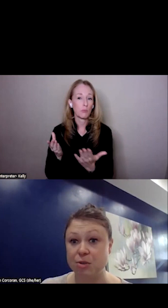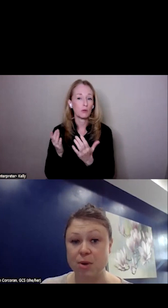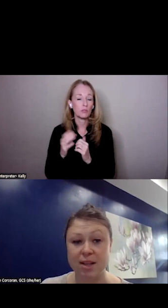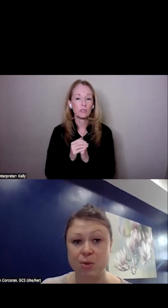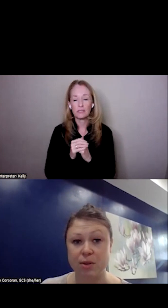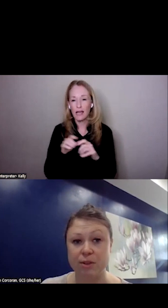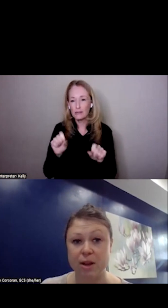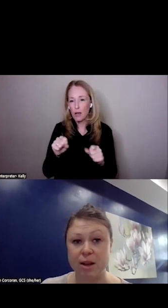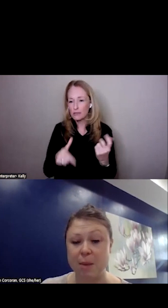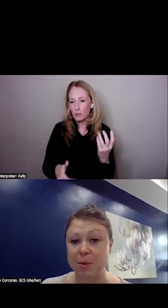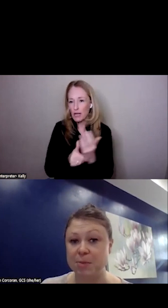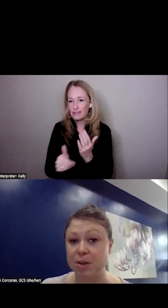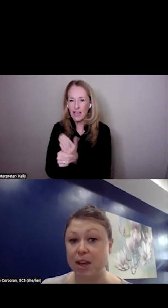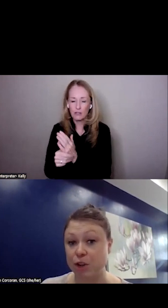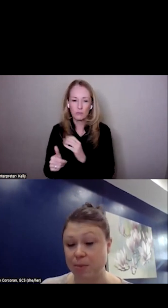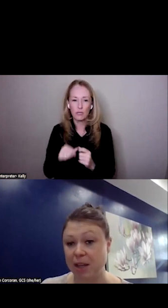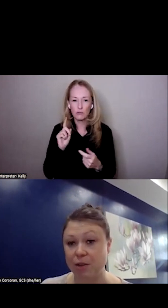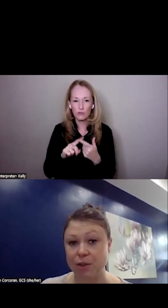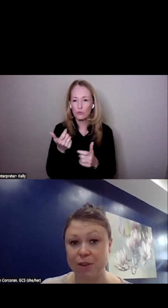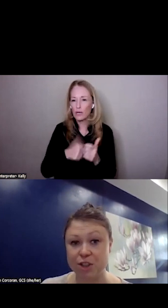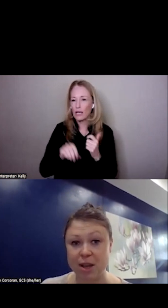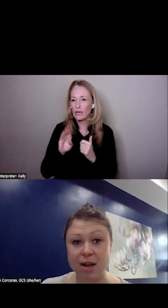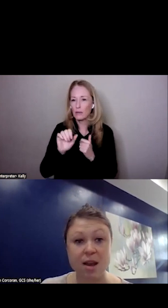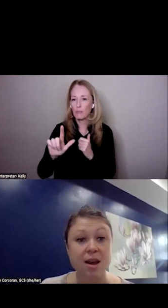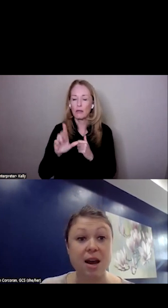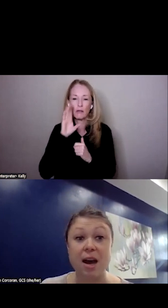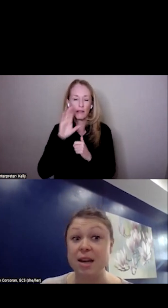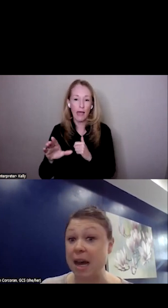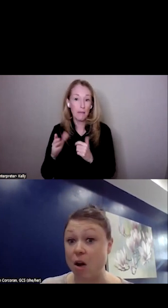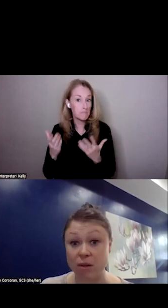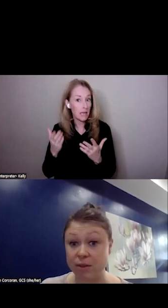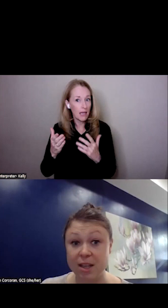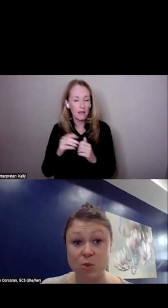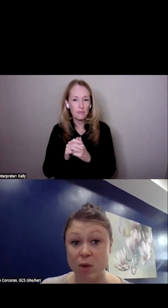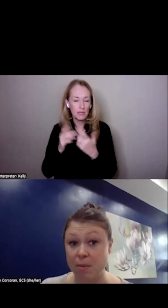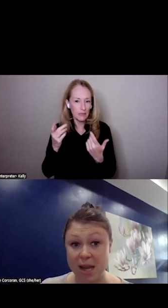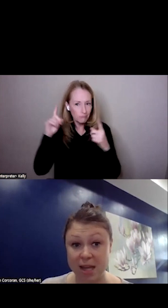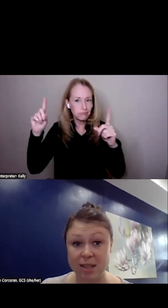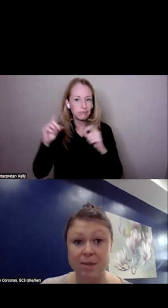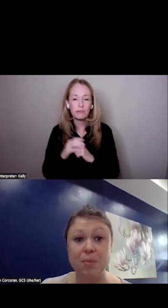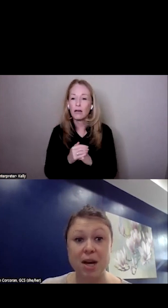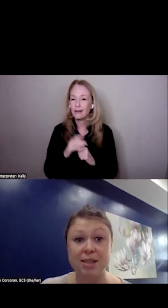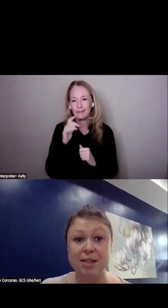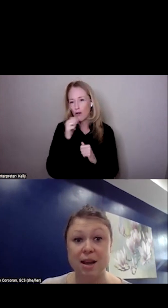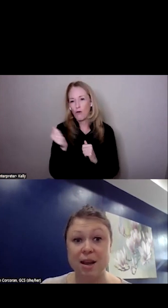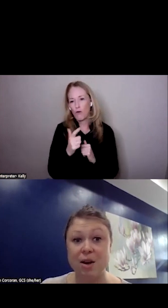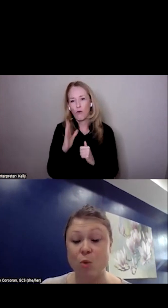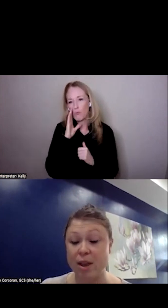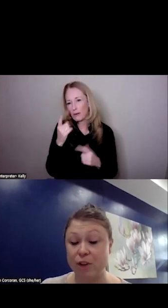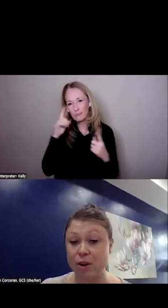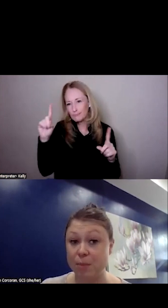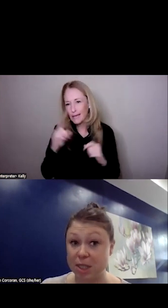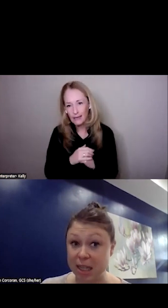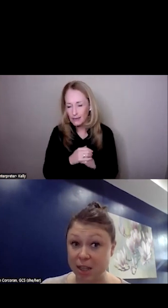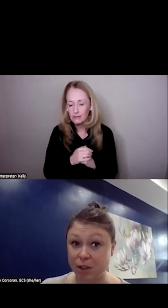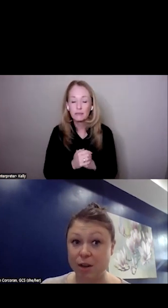attachment to any sort of omnibus bill that could make it over the finish line. Not all of these will make it, but we